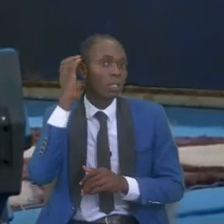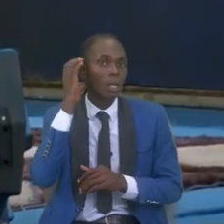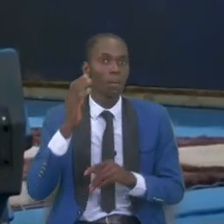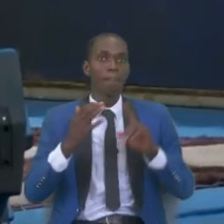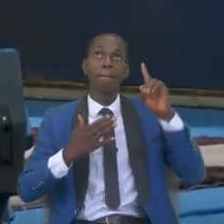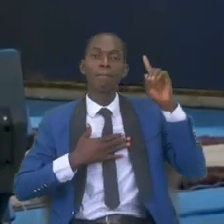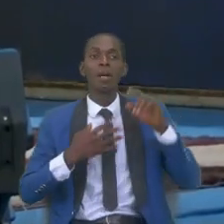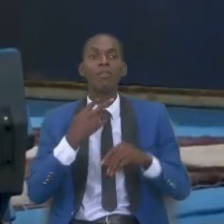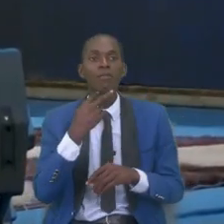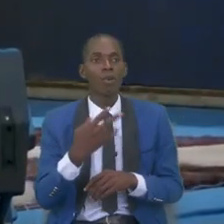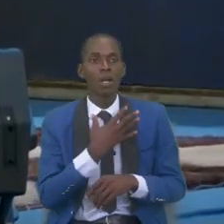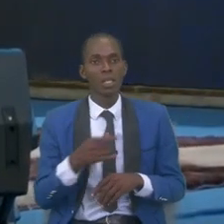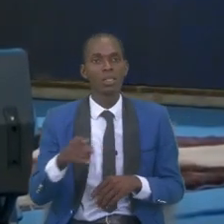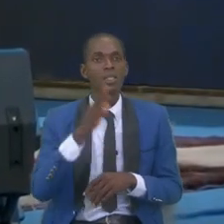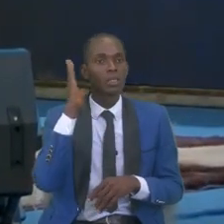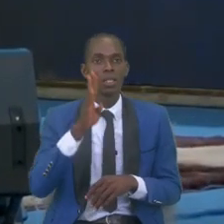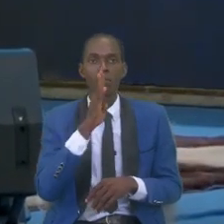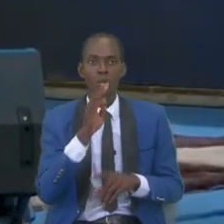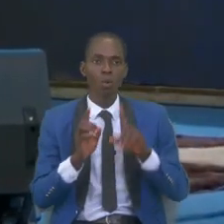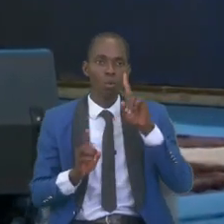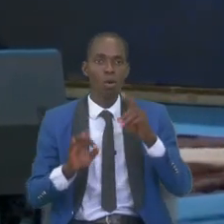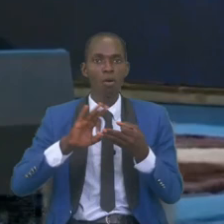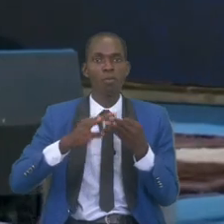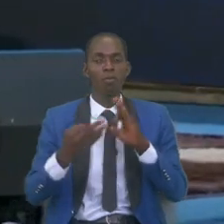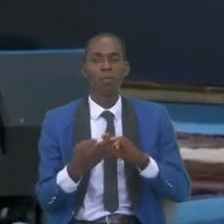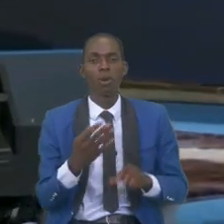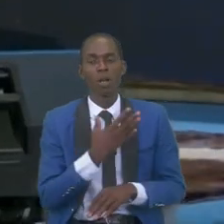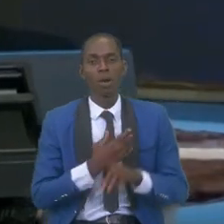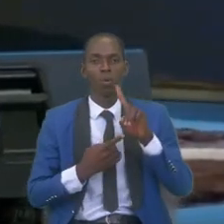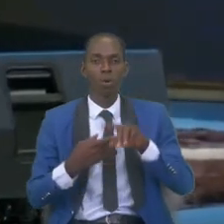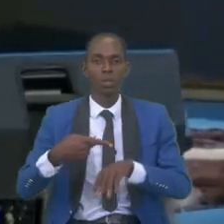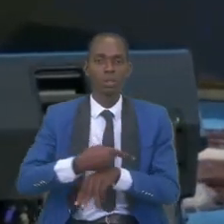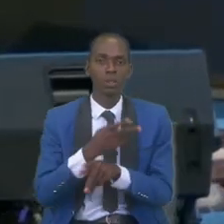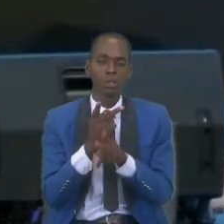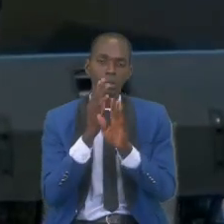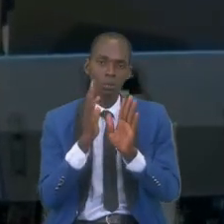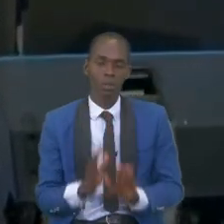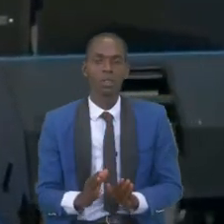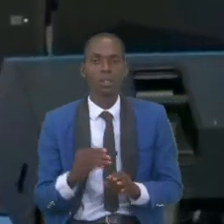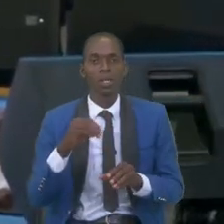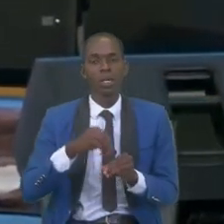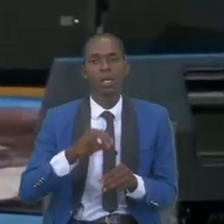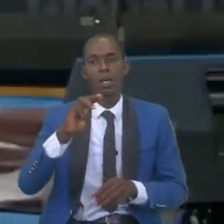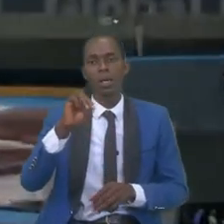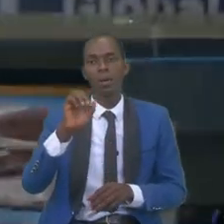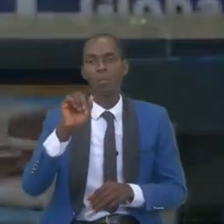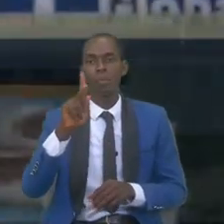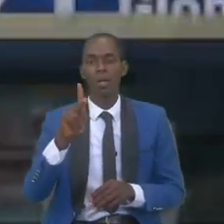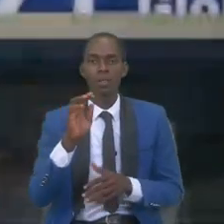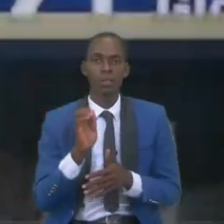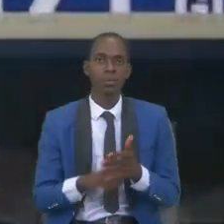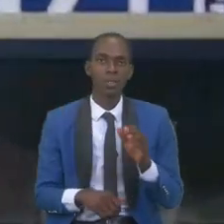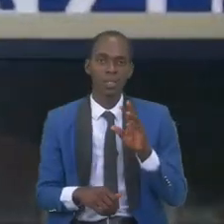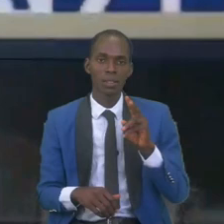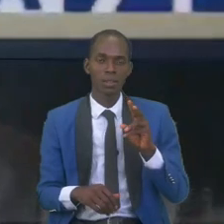fold and one shepherd. We're looking at Mark chapter 16, and I'm reading from verse 15. Mark chapter